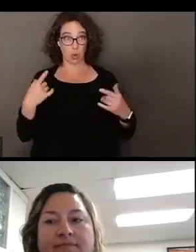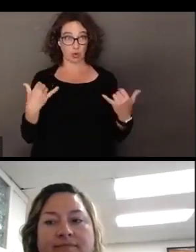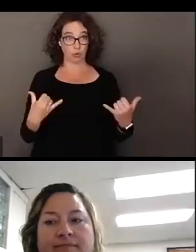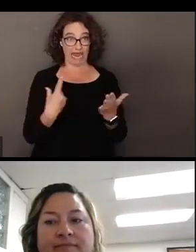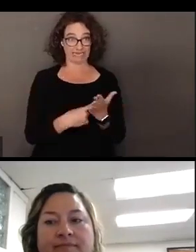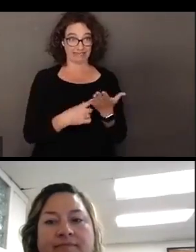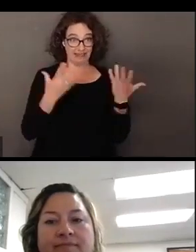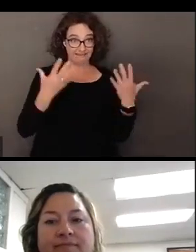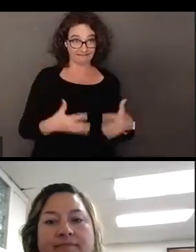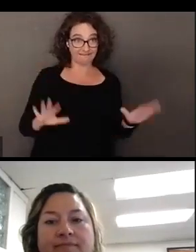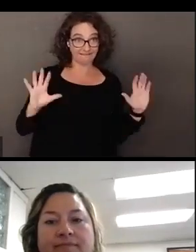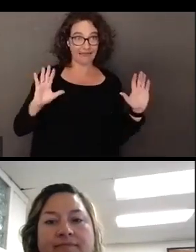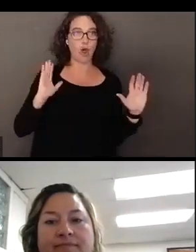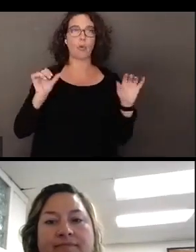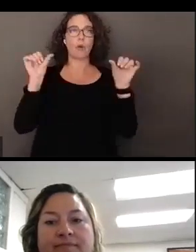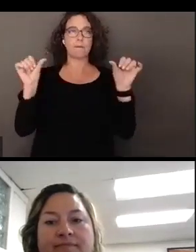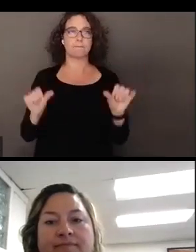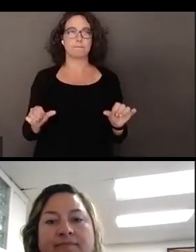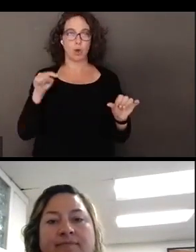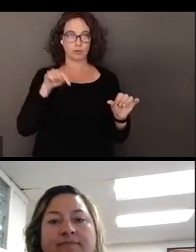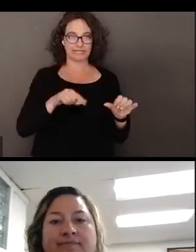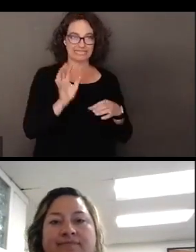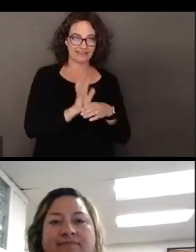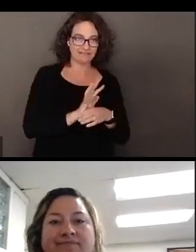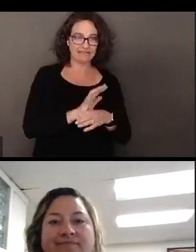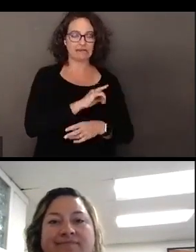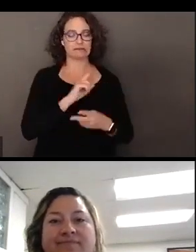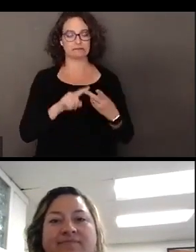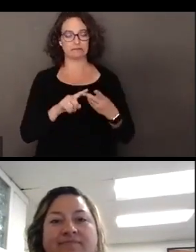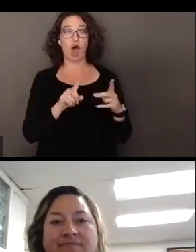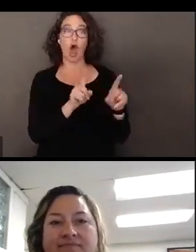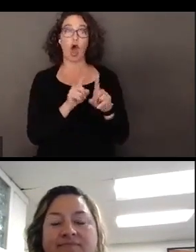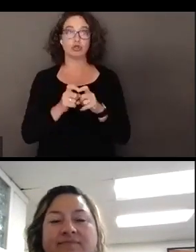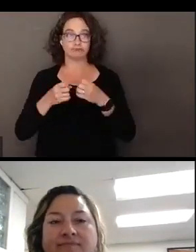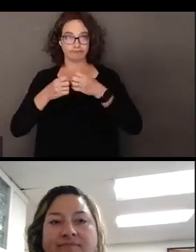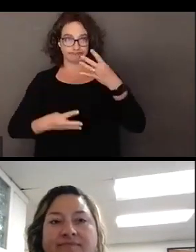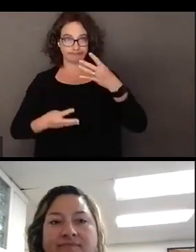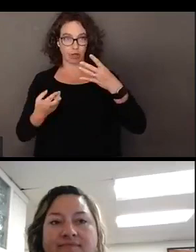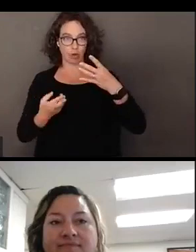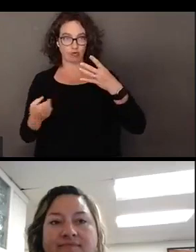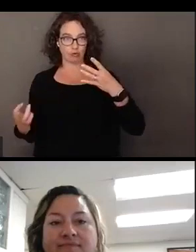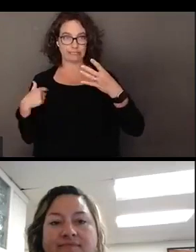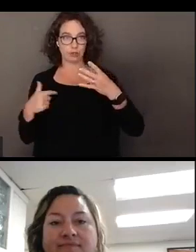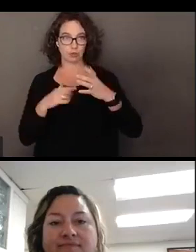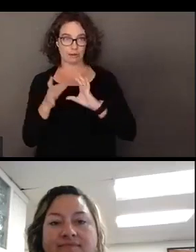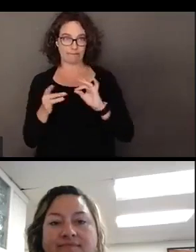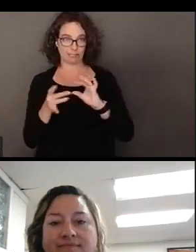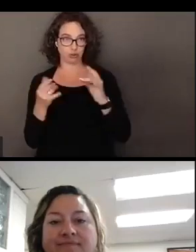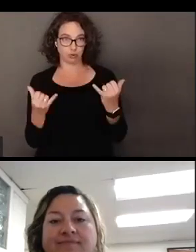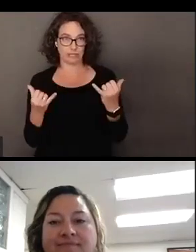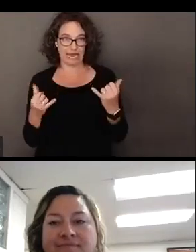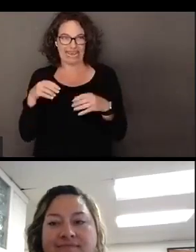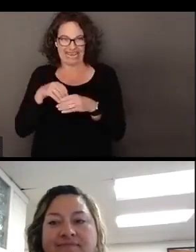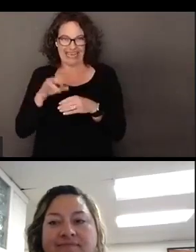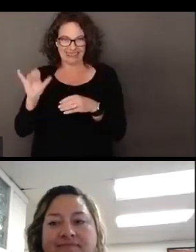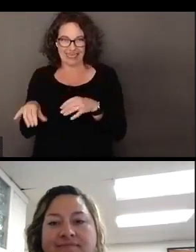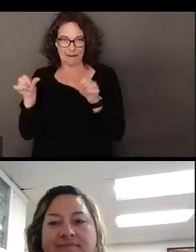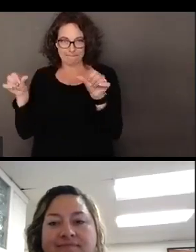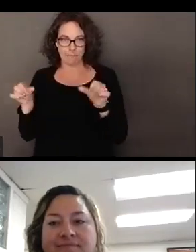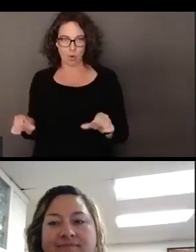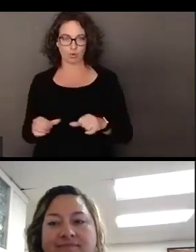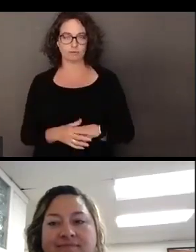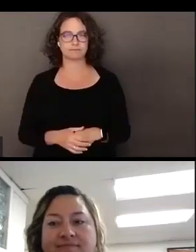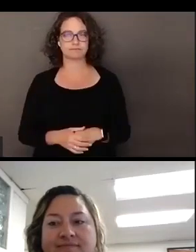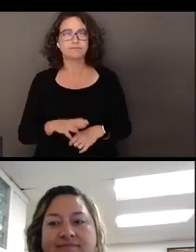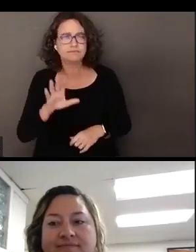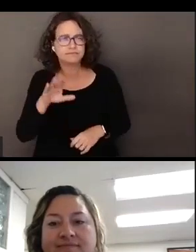sure to post both the video from this webinar as well as any of the resources that we mentioned today in that post. And again, if you have